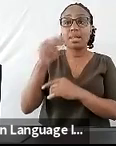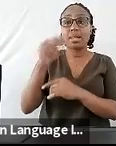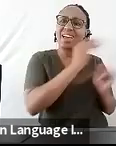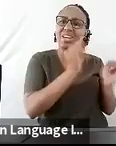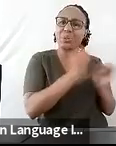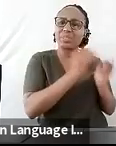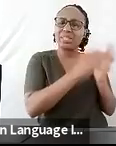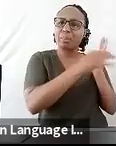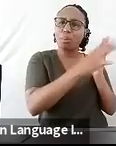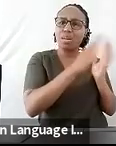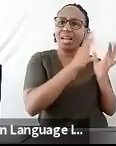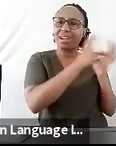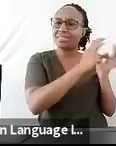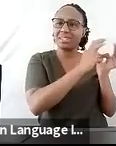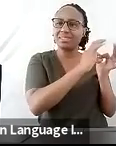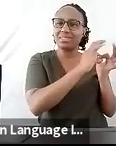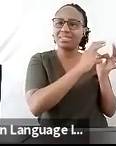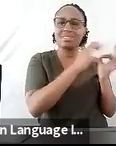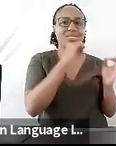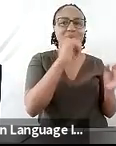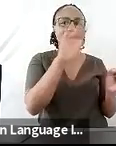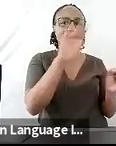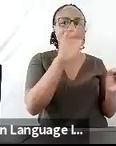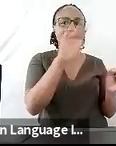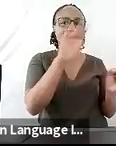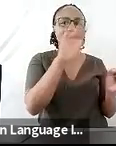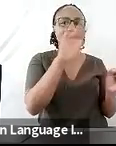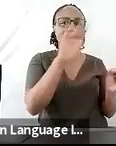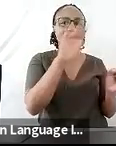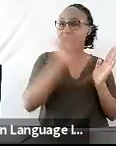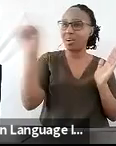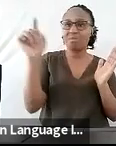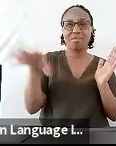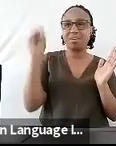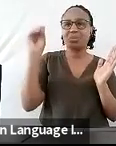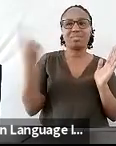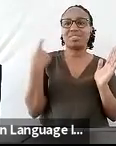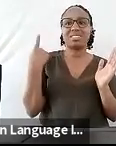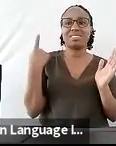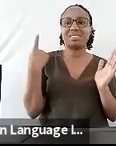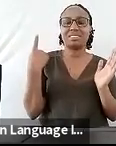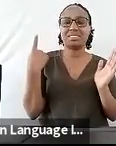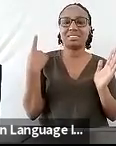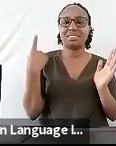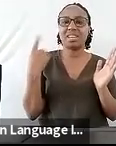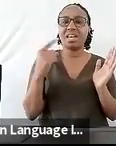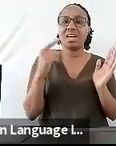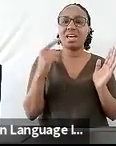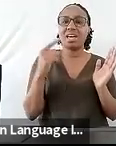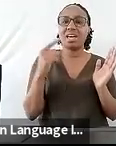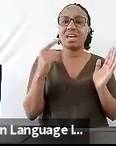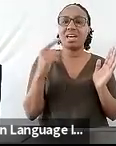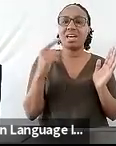story. And I love that social media is helping Haitians tell a different side of the story, which is, we didn't do this to